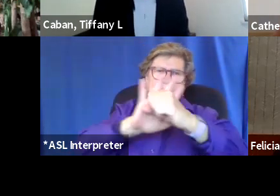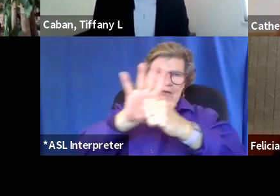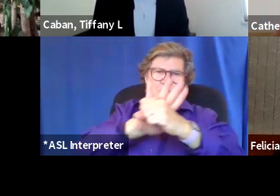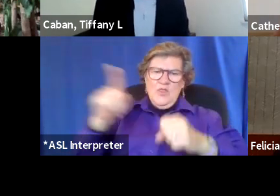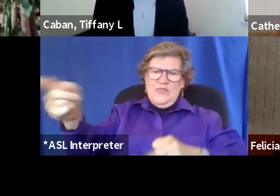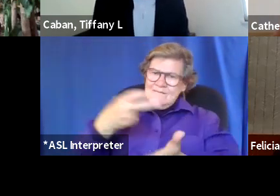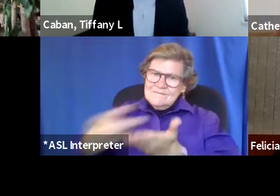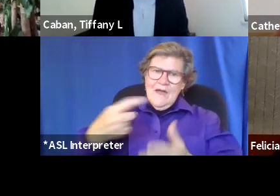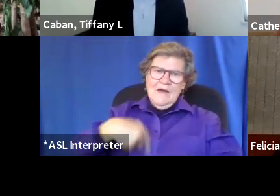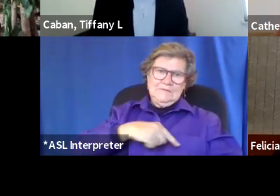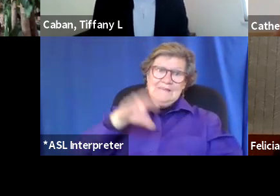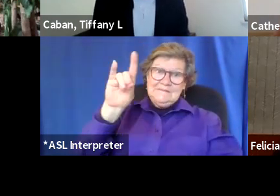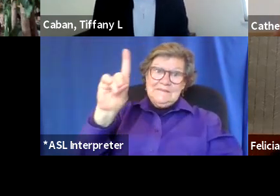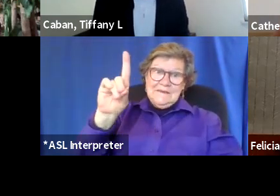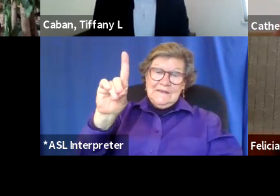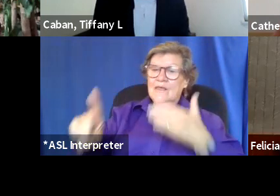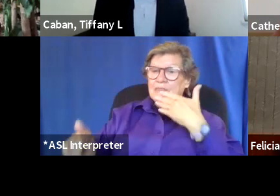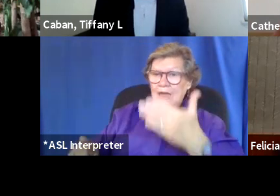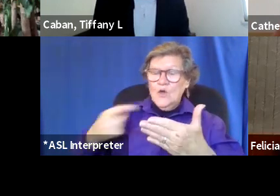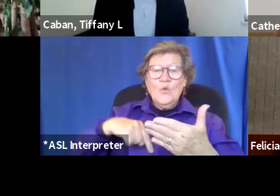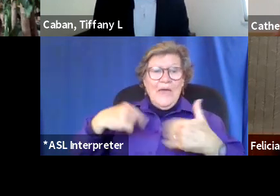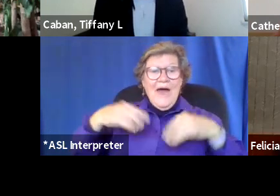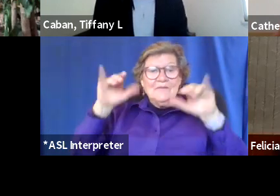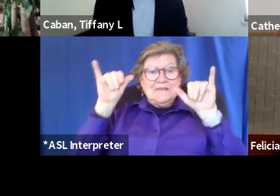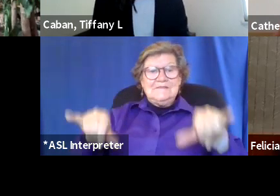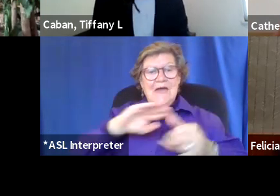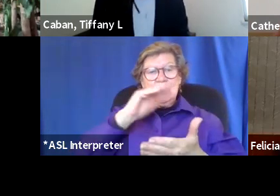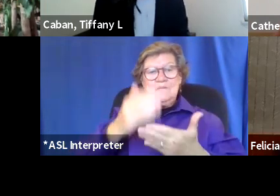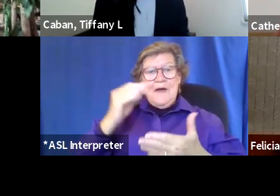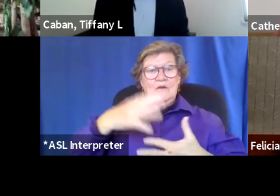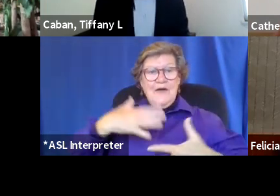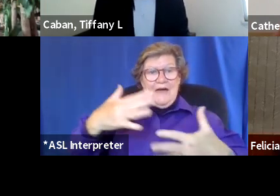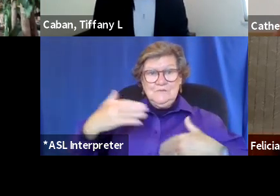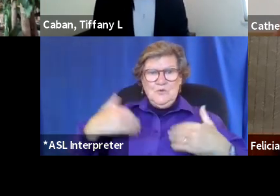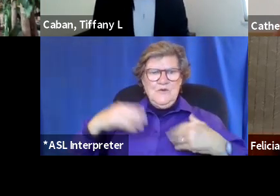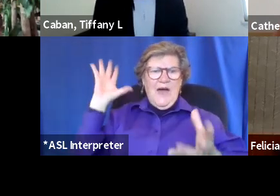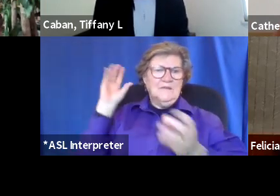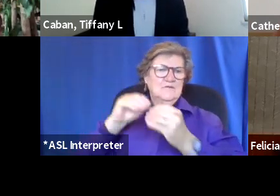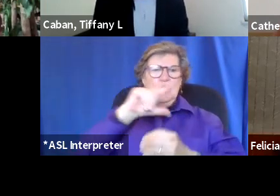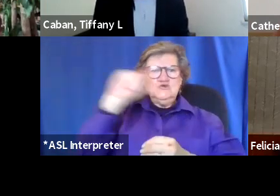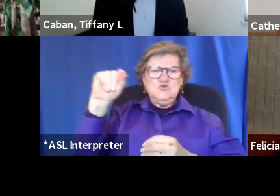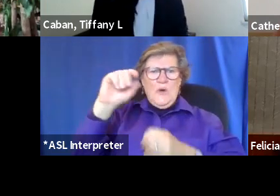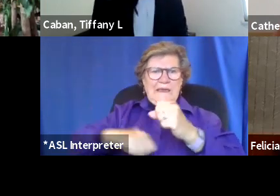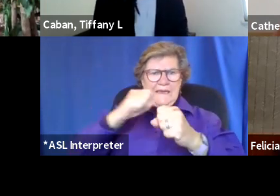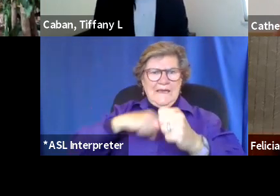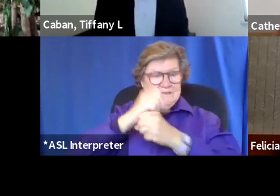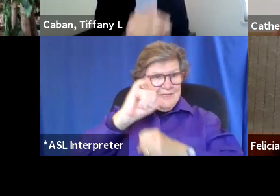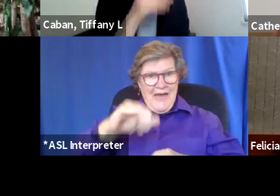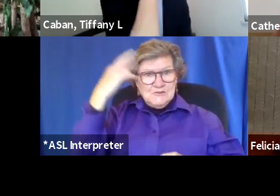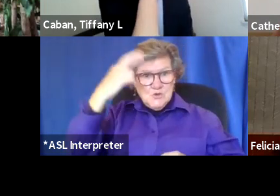us. We have the same amount of asthma we've had 20 plus years. That's why a lot of people are